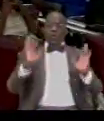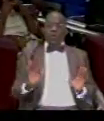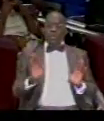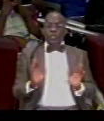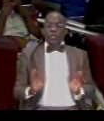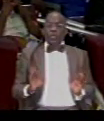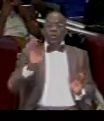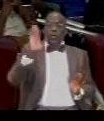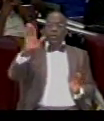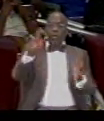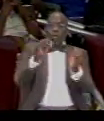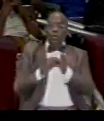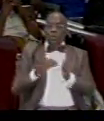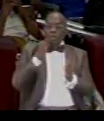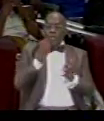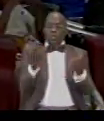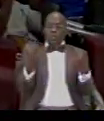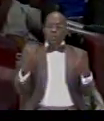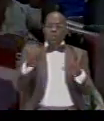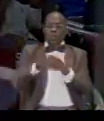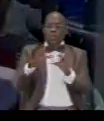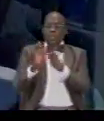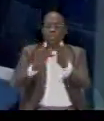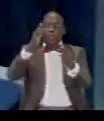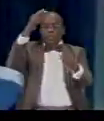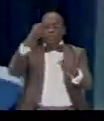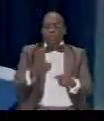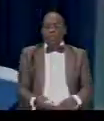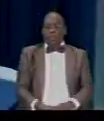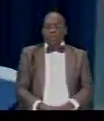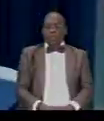Your own is coming in Jesus' name.